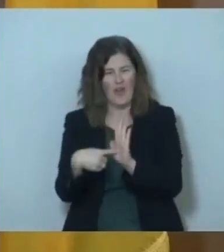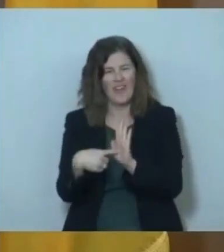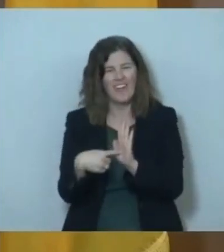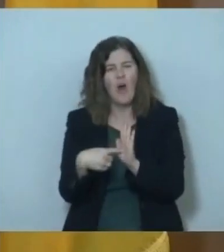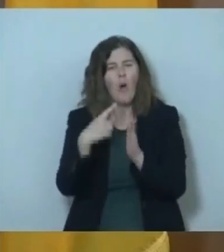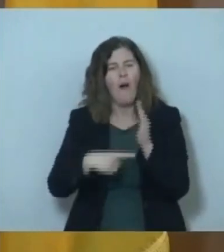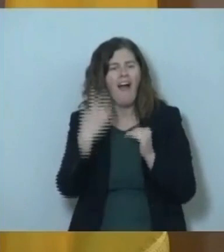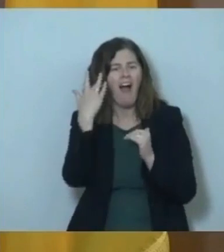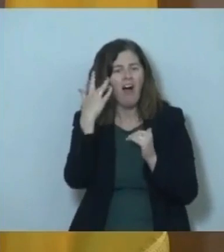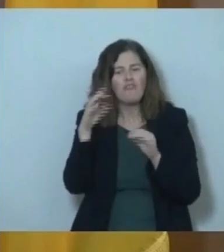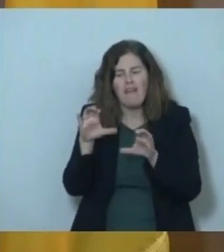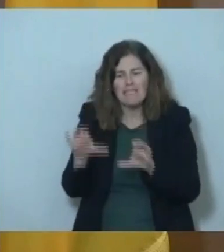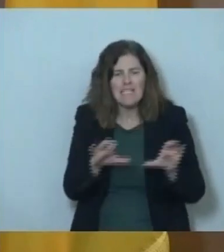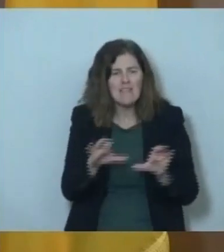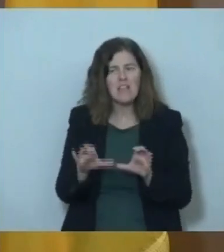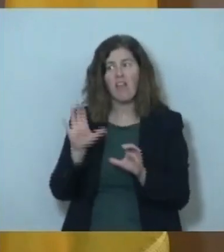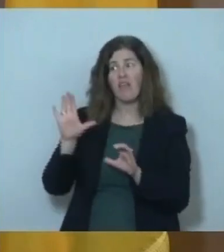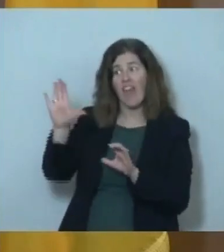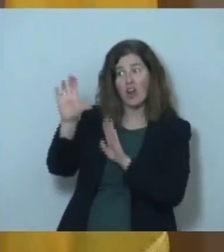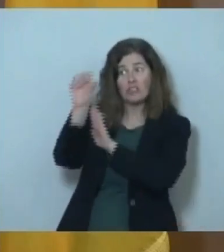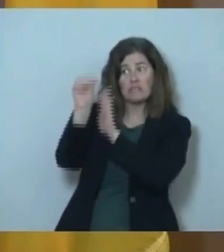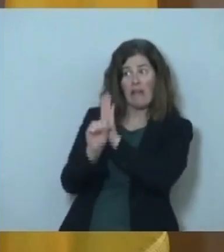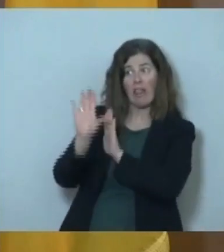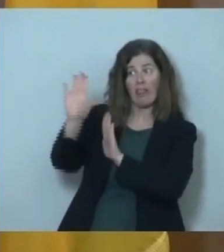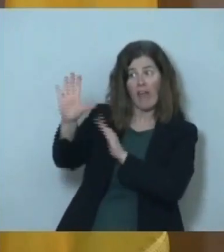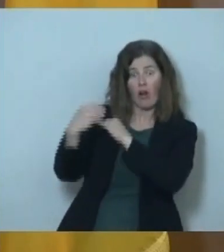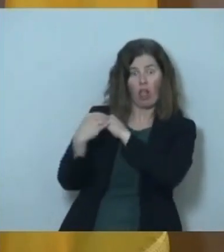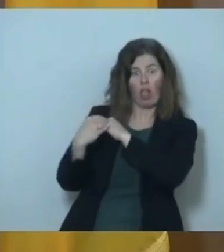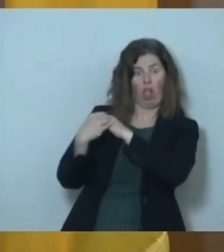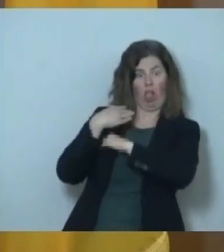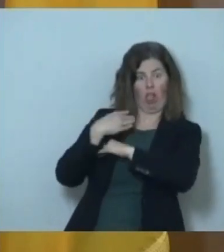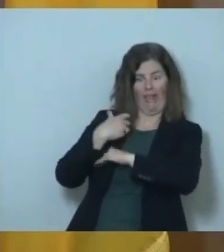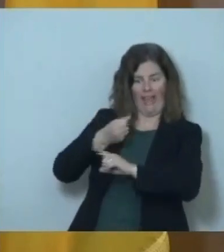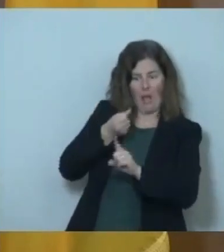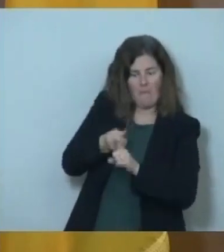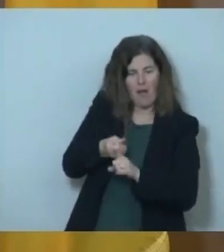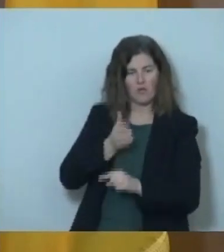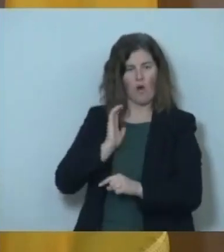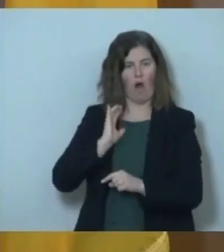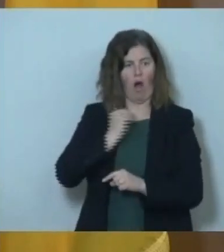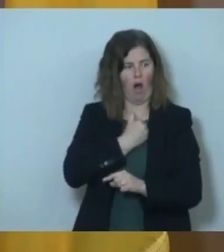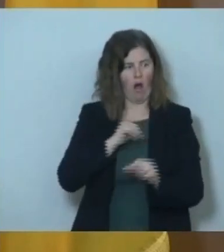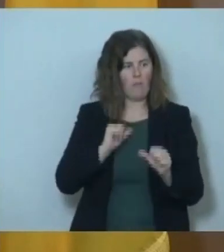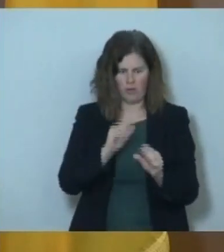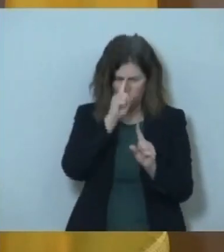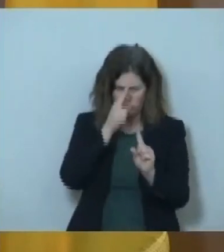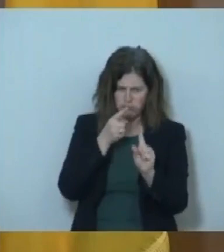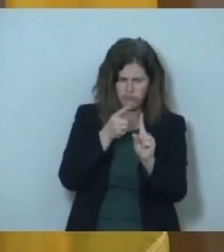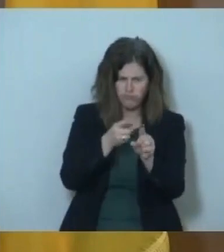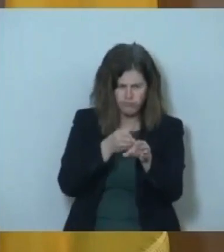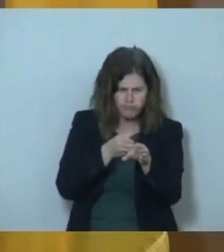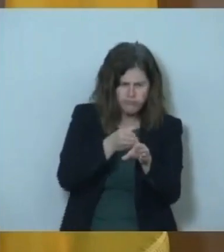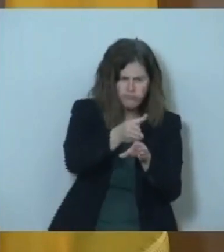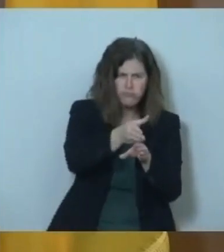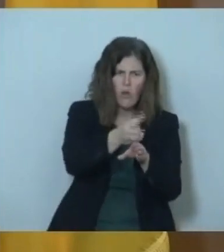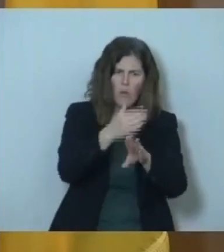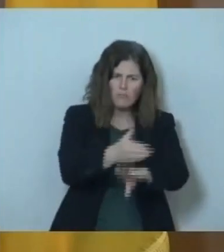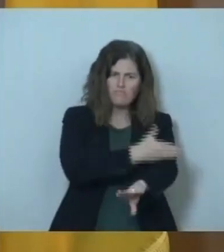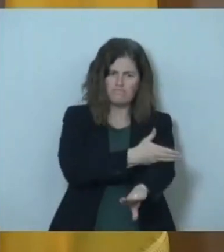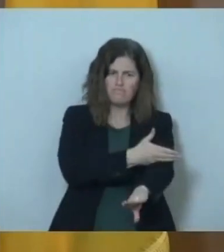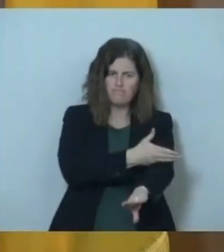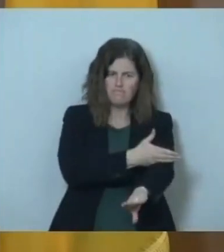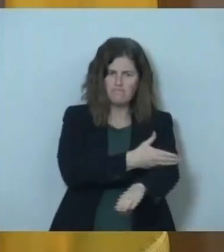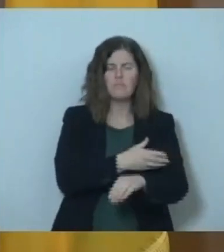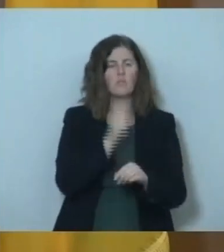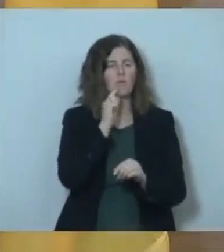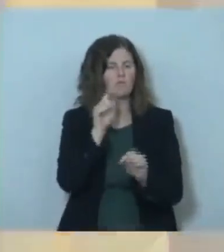do have an impact on New Mexico's ability to stay the course and show that we're making real progress. So let's look